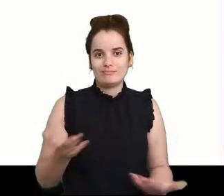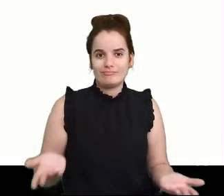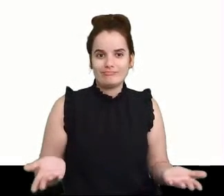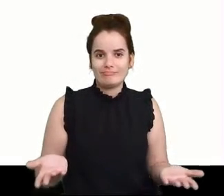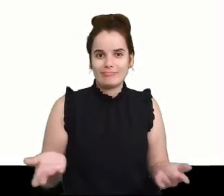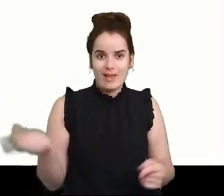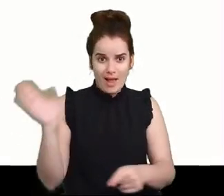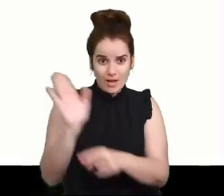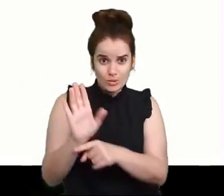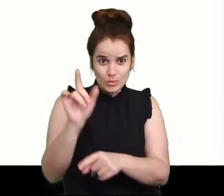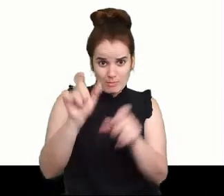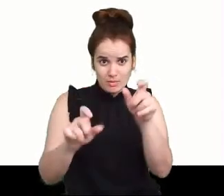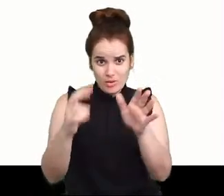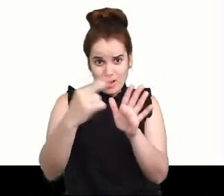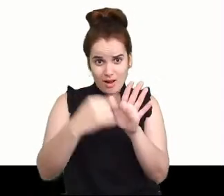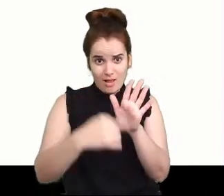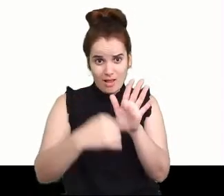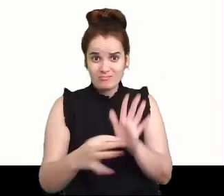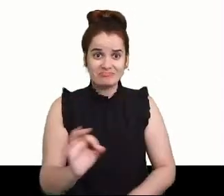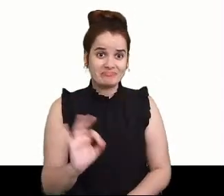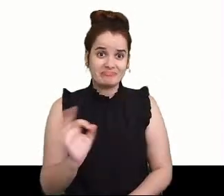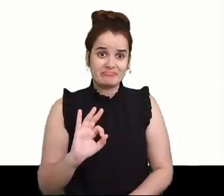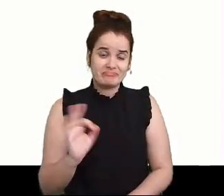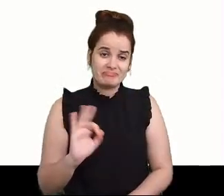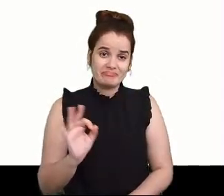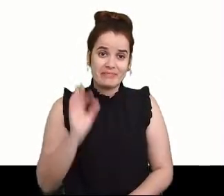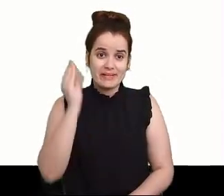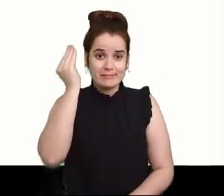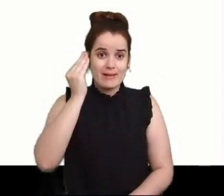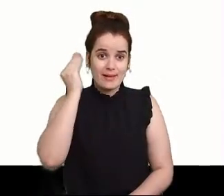pretty bad experience.